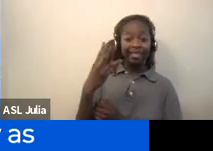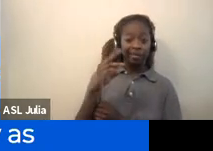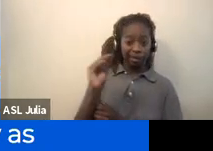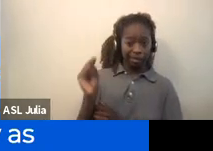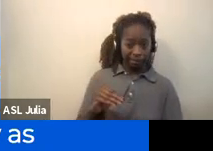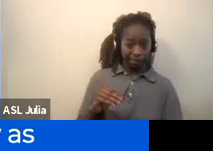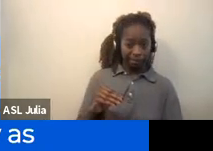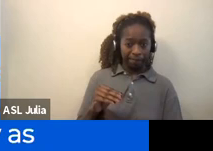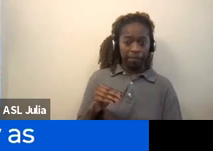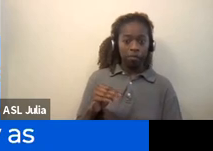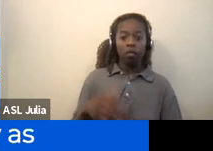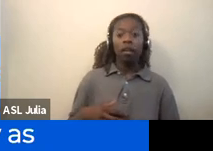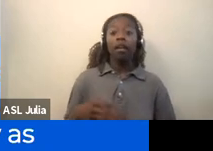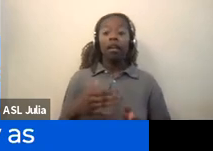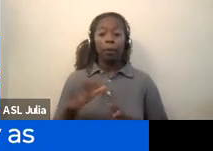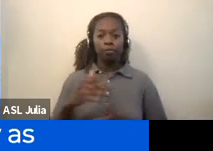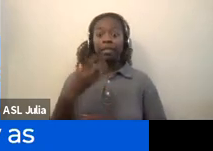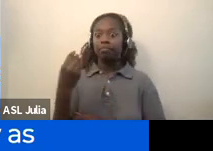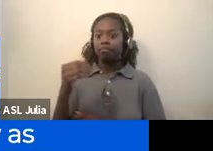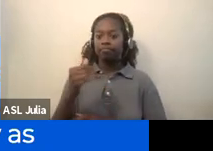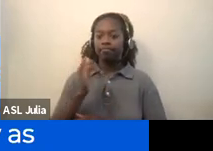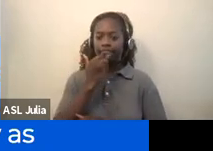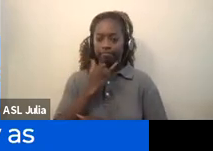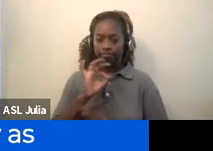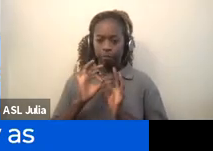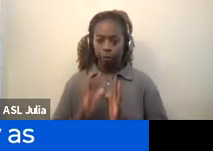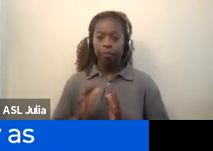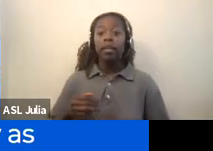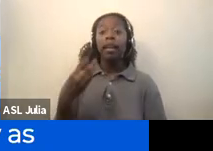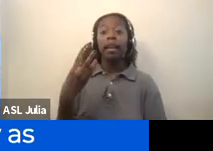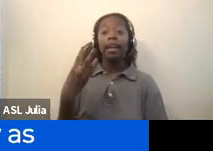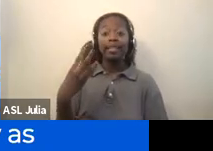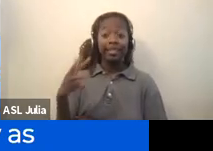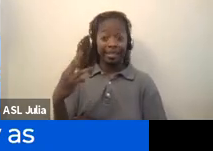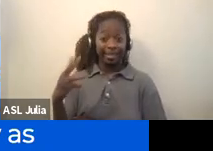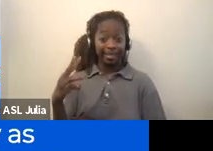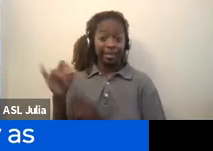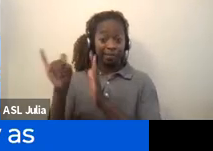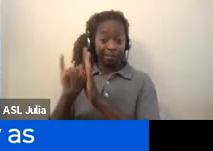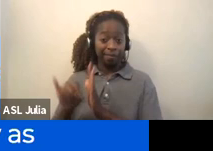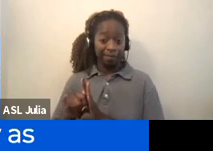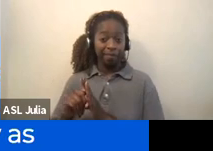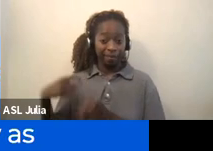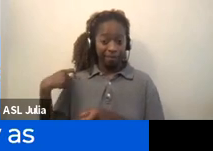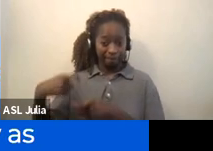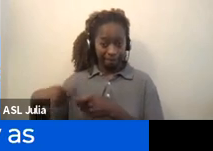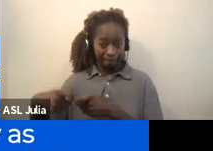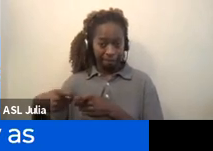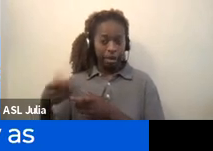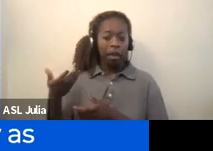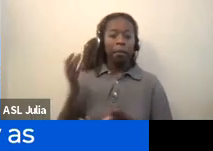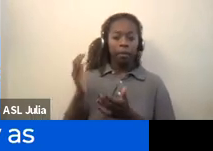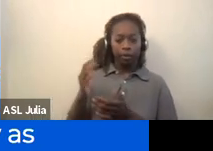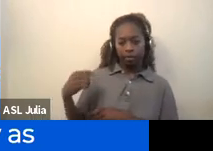identify as latinx comparably with 16 last year seven seven percent